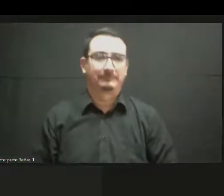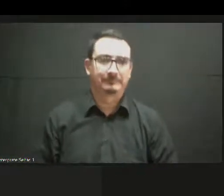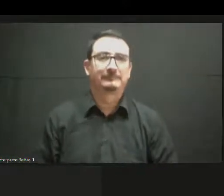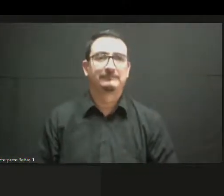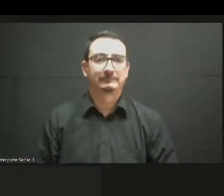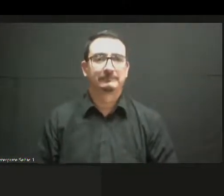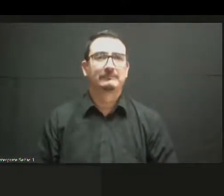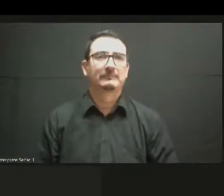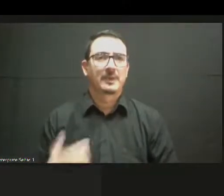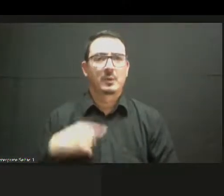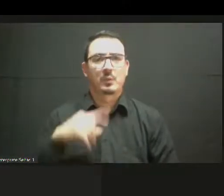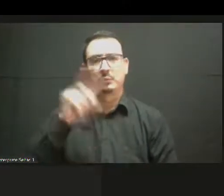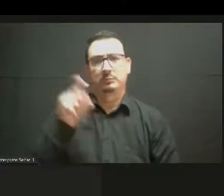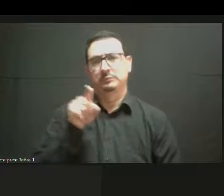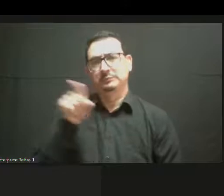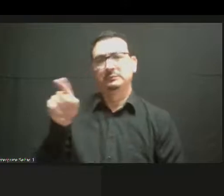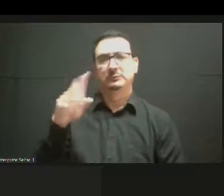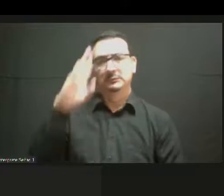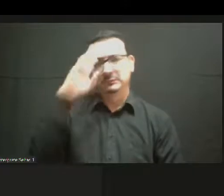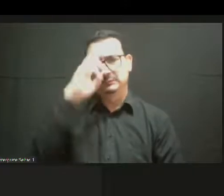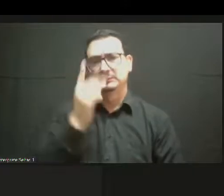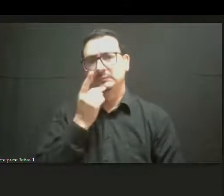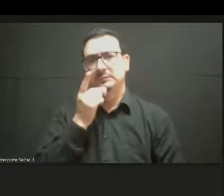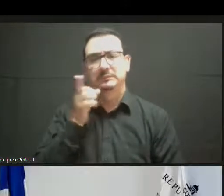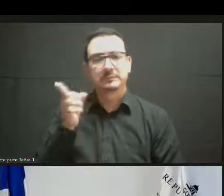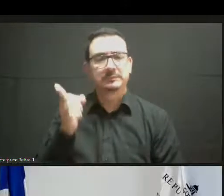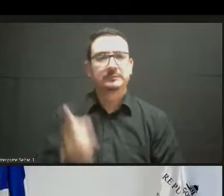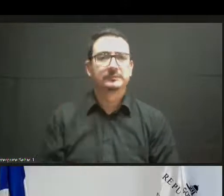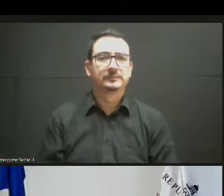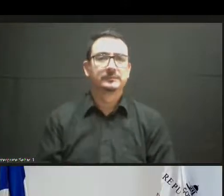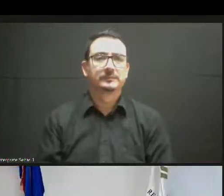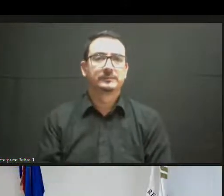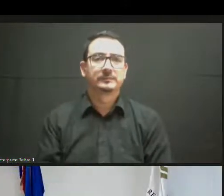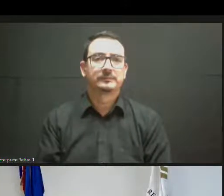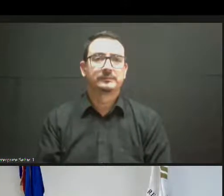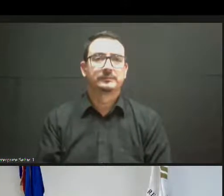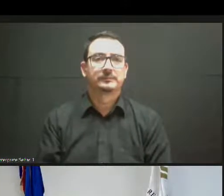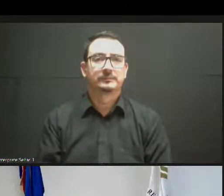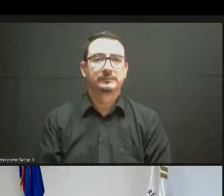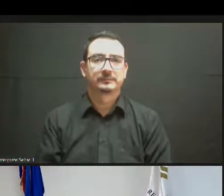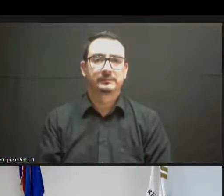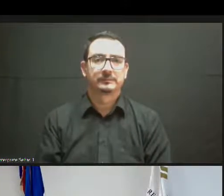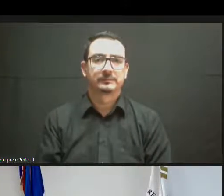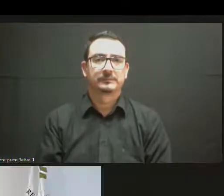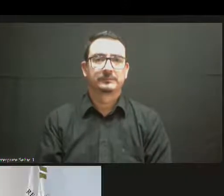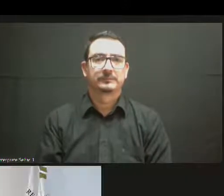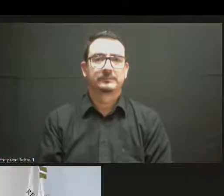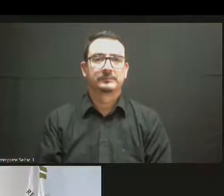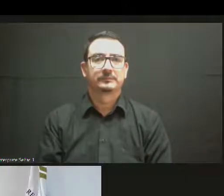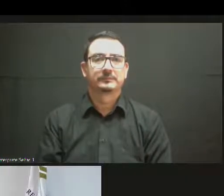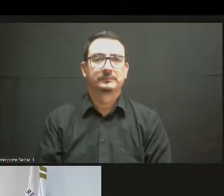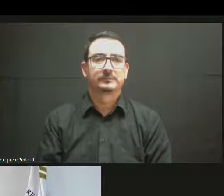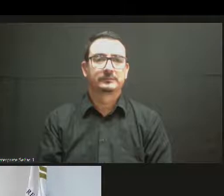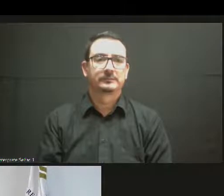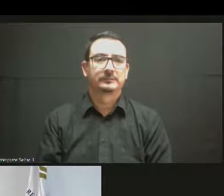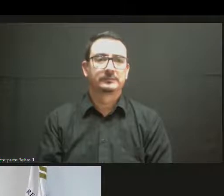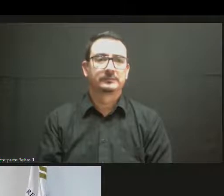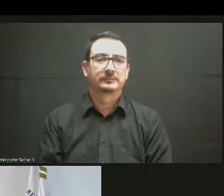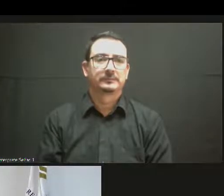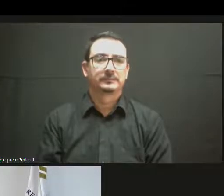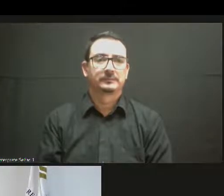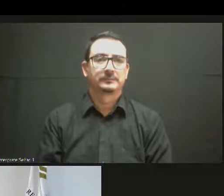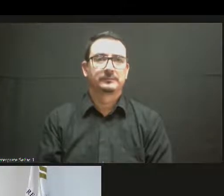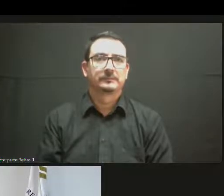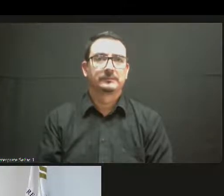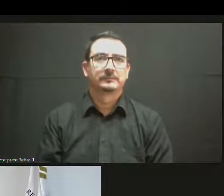You've already had some significant success developing exports from the creative sector, particularly in the film industry. I was interested to read that as